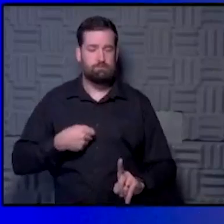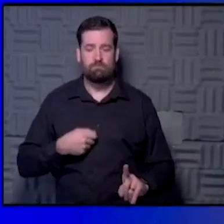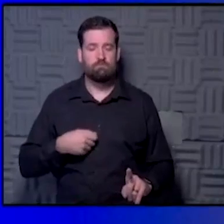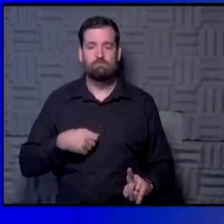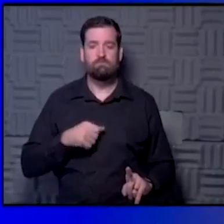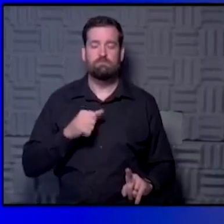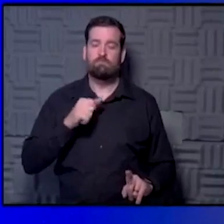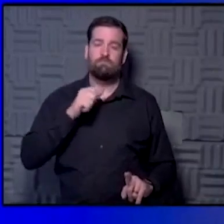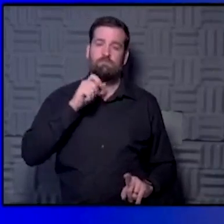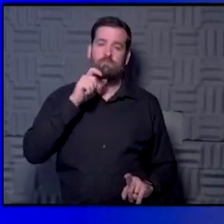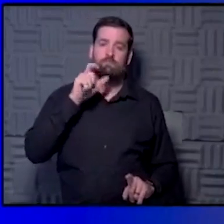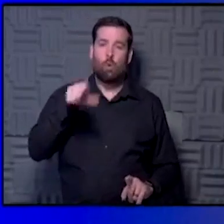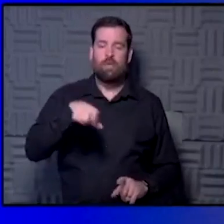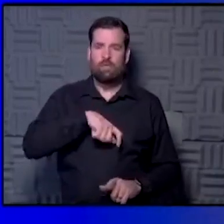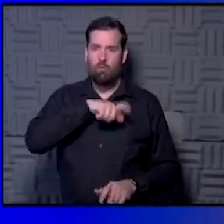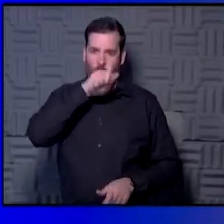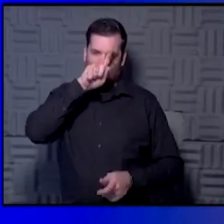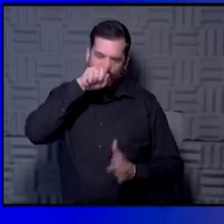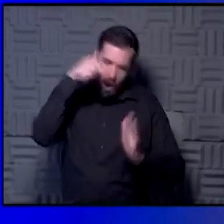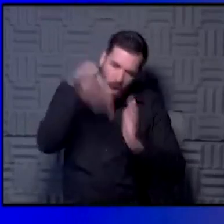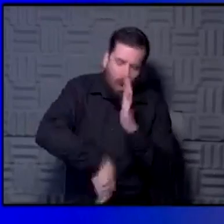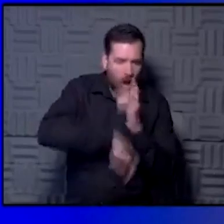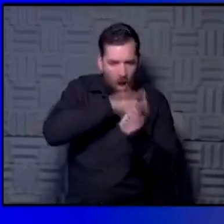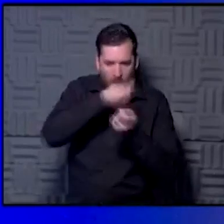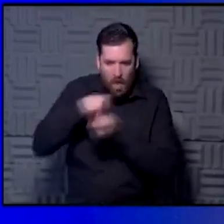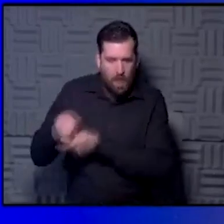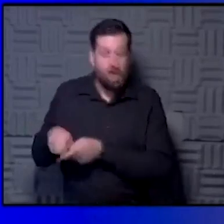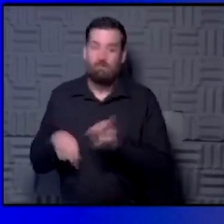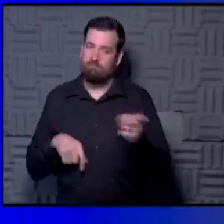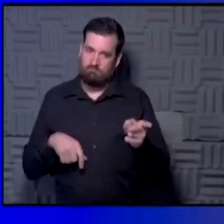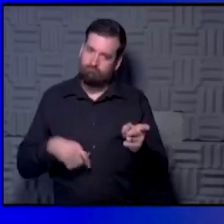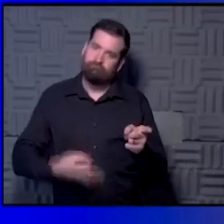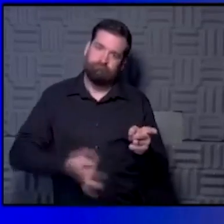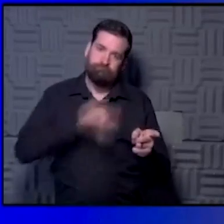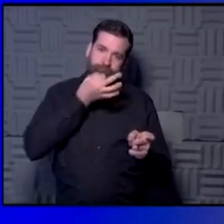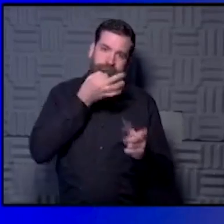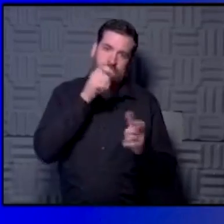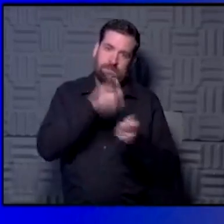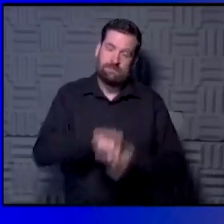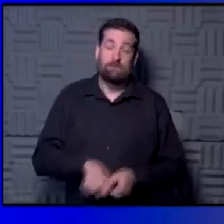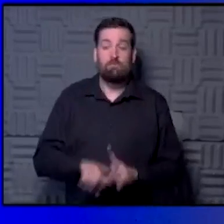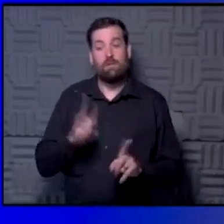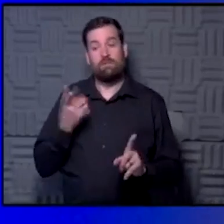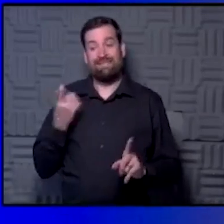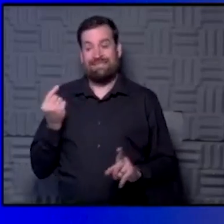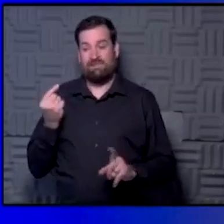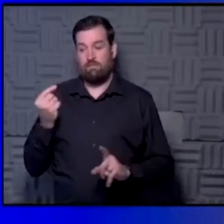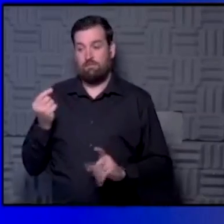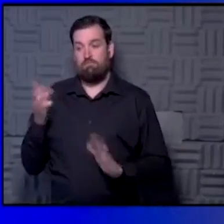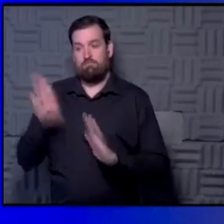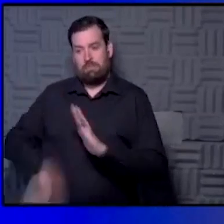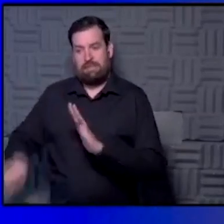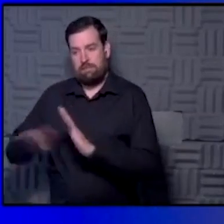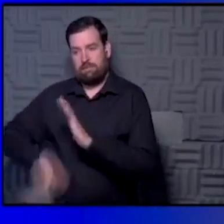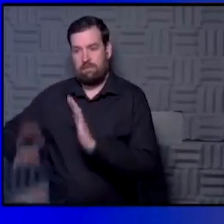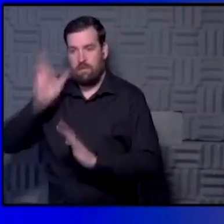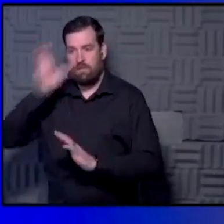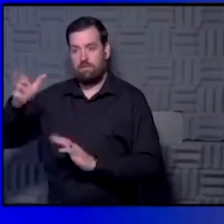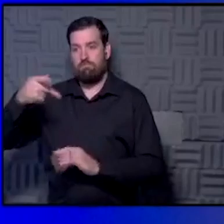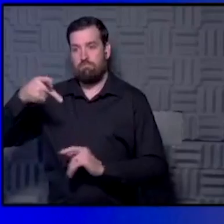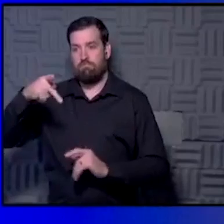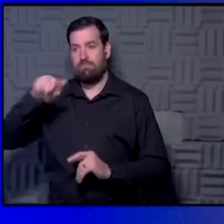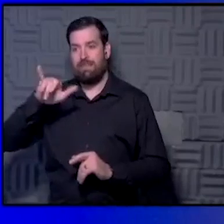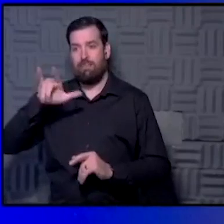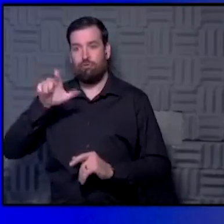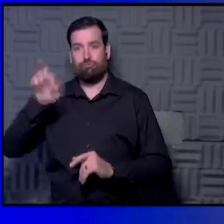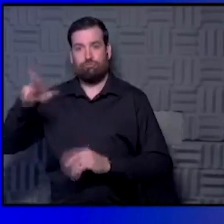get bogged down in the details. They have done very good in the details, but what they've done is applied the concepts of the pillars of